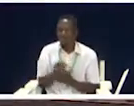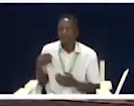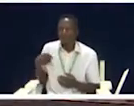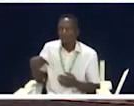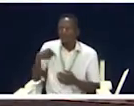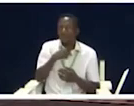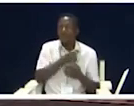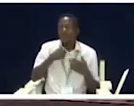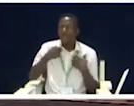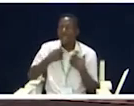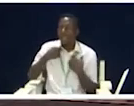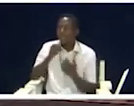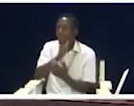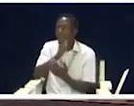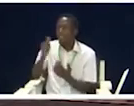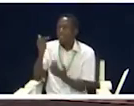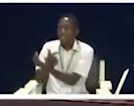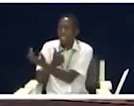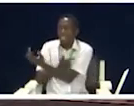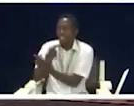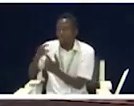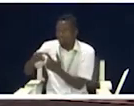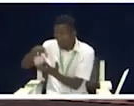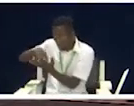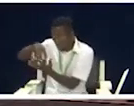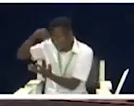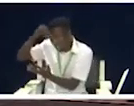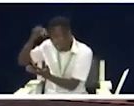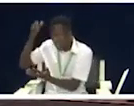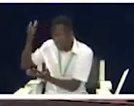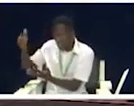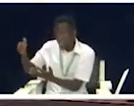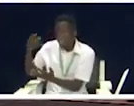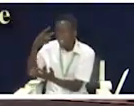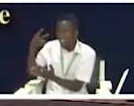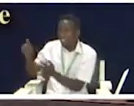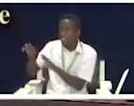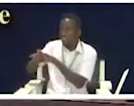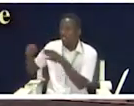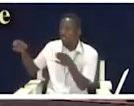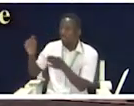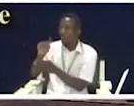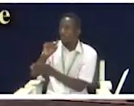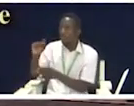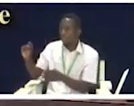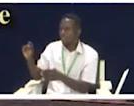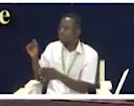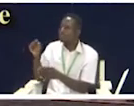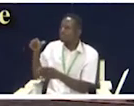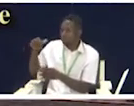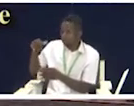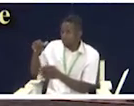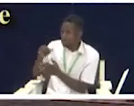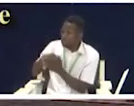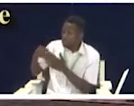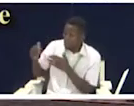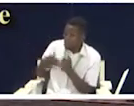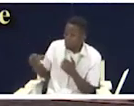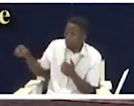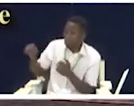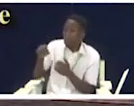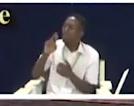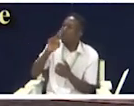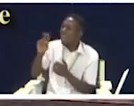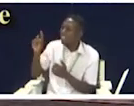a lesson to learn from Micah chapter 5 verse 2. Look at the opening verse. He said, but though you are small, in the name of